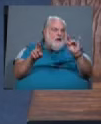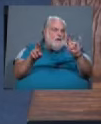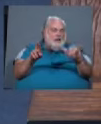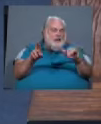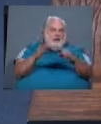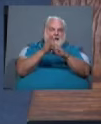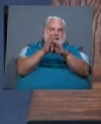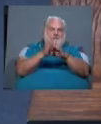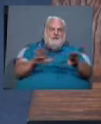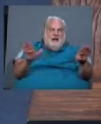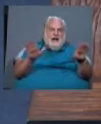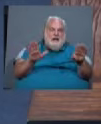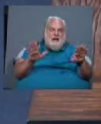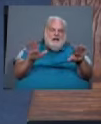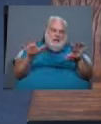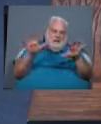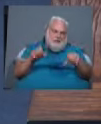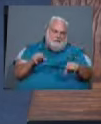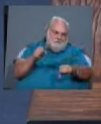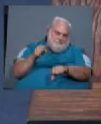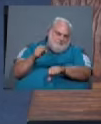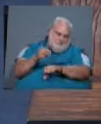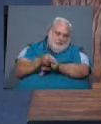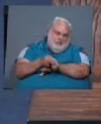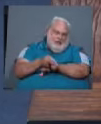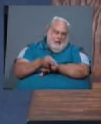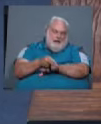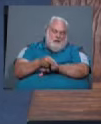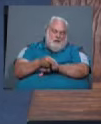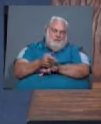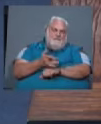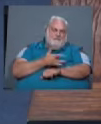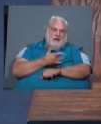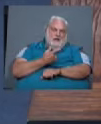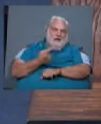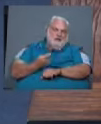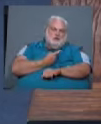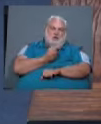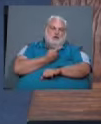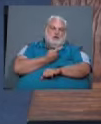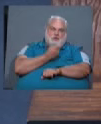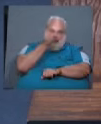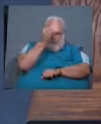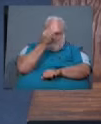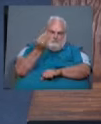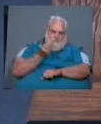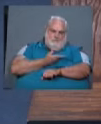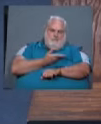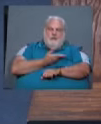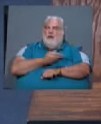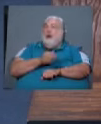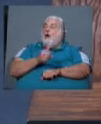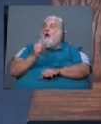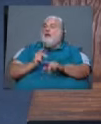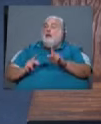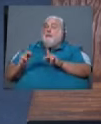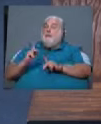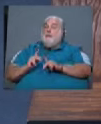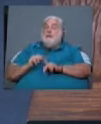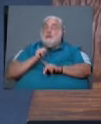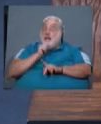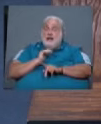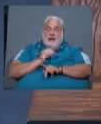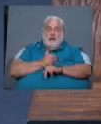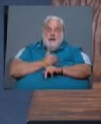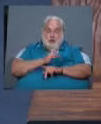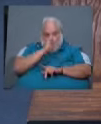you're dividing and conquering us. It's very insulting to be told by other people, besides our own